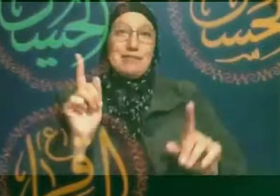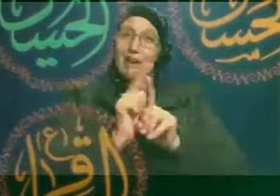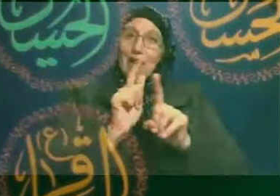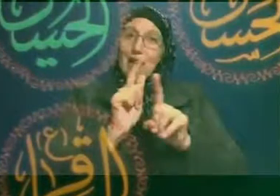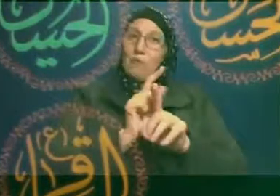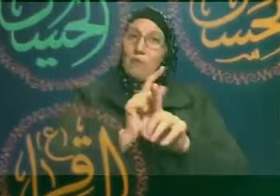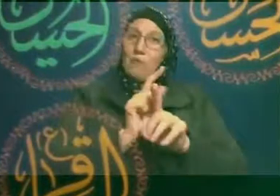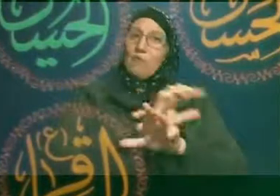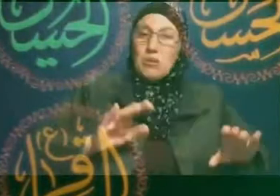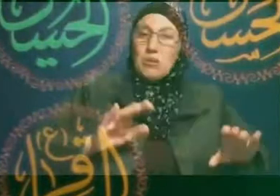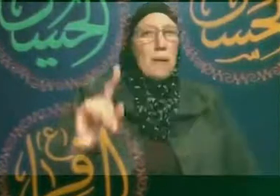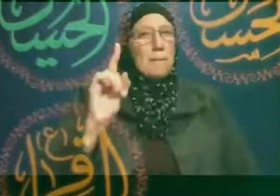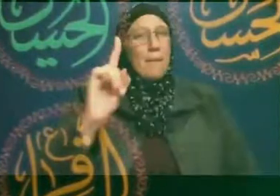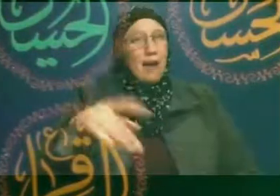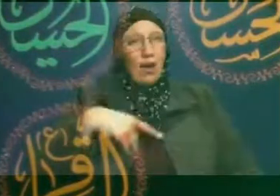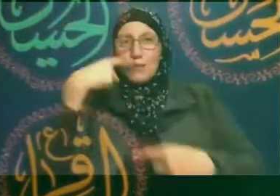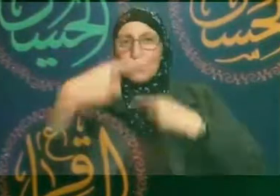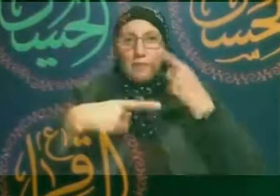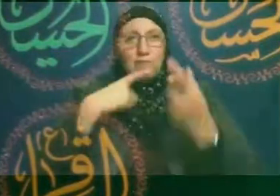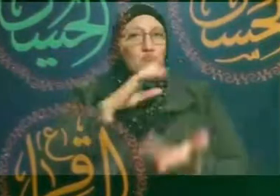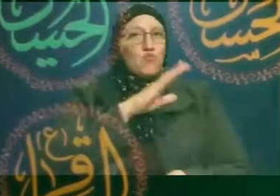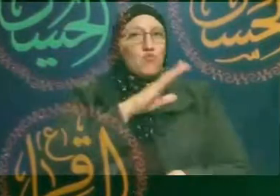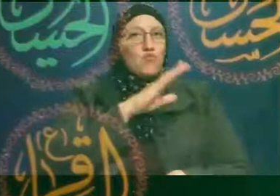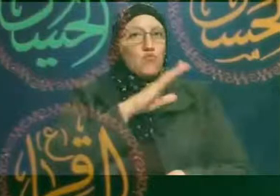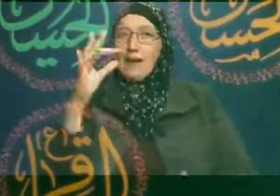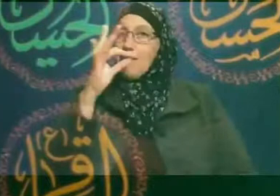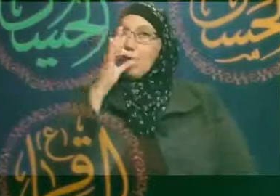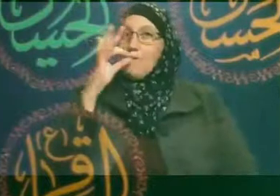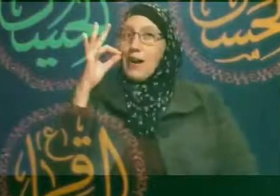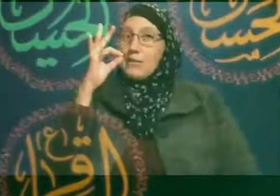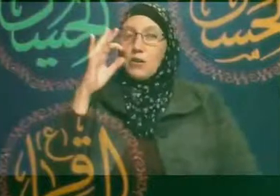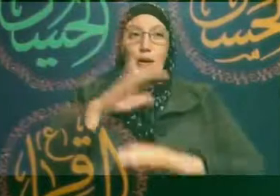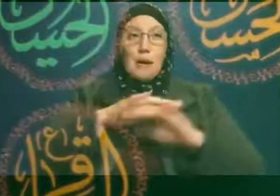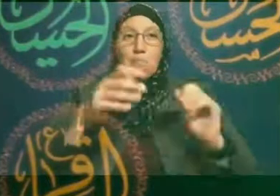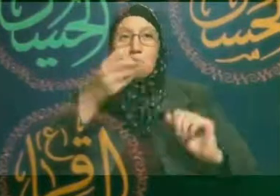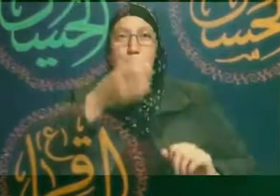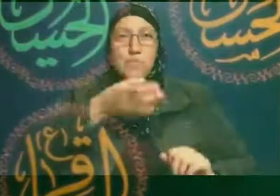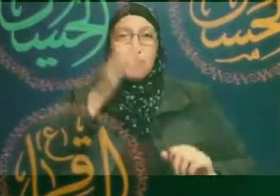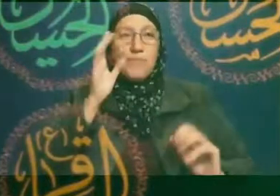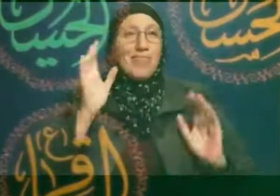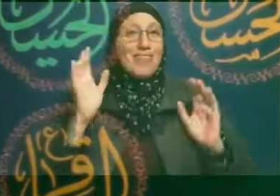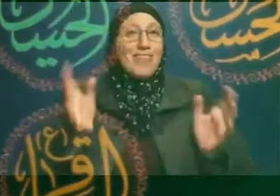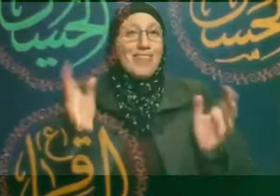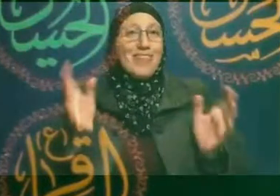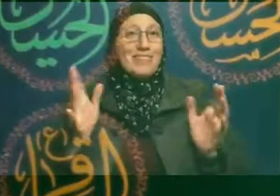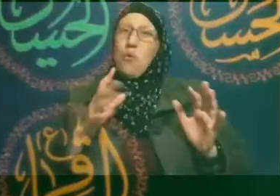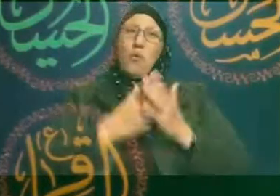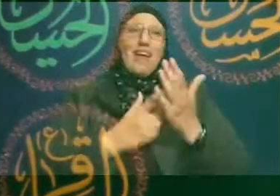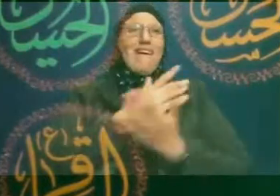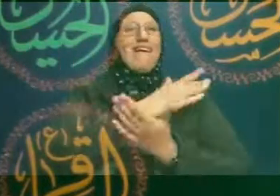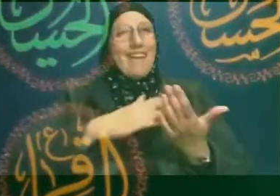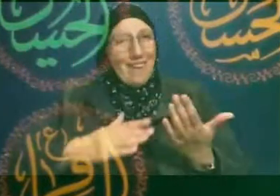the months of Ramadan, constitutes only the day activities of the months of